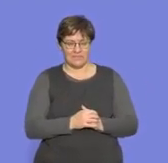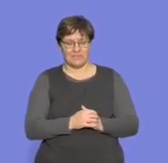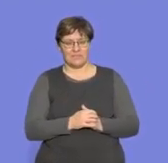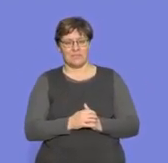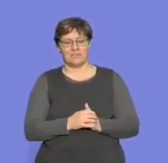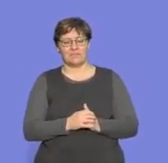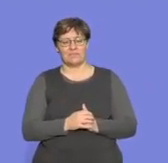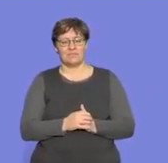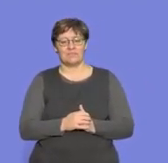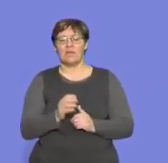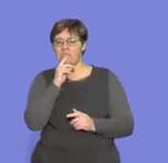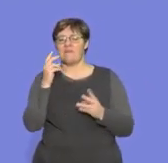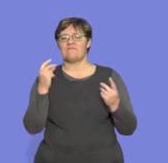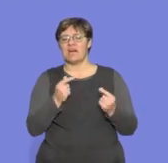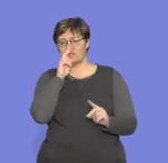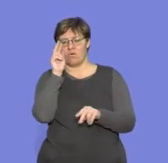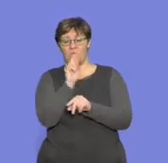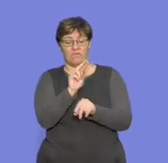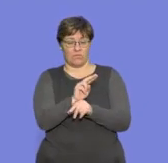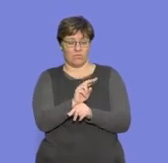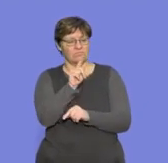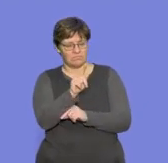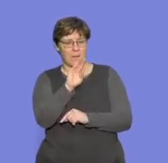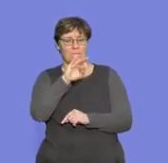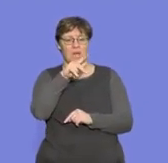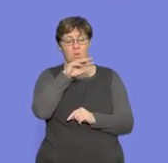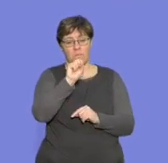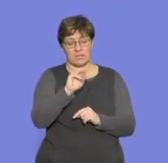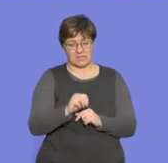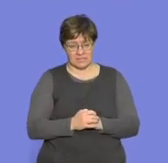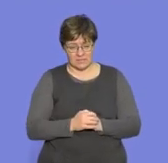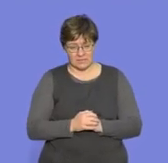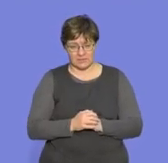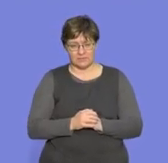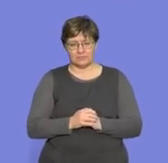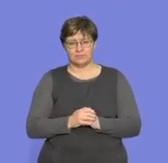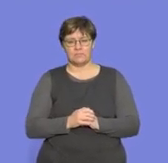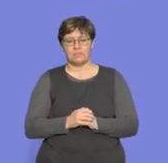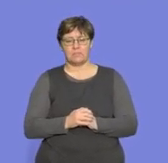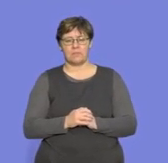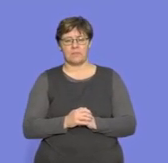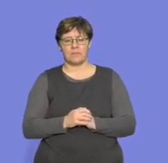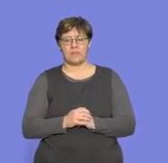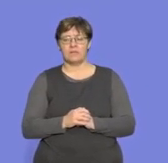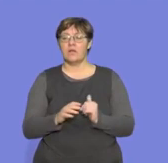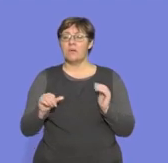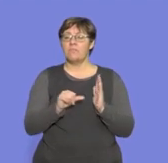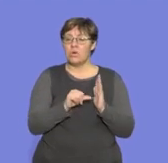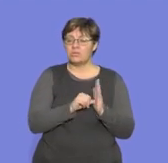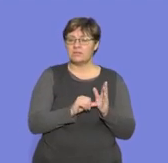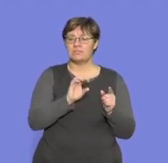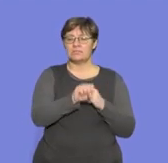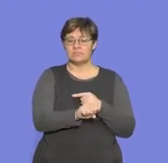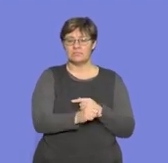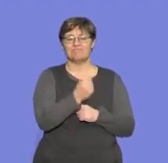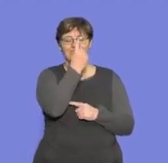just a quick overview of these biomes. As we move on, it's important that we recognize these